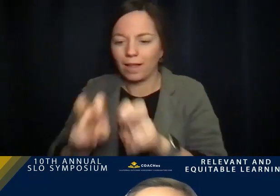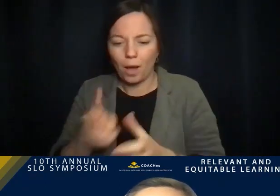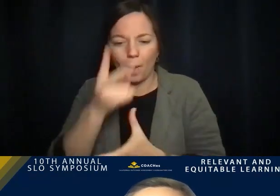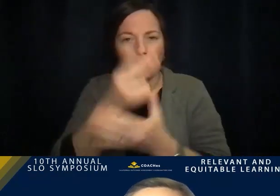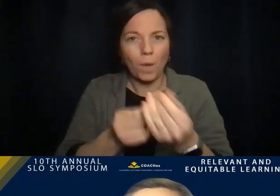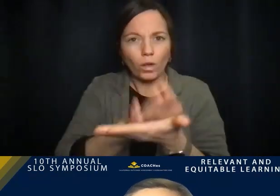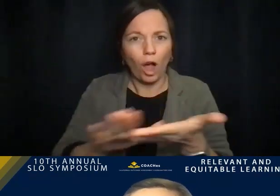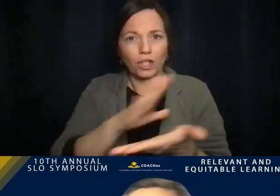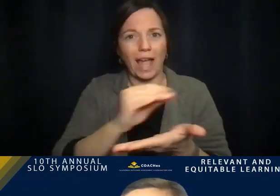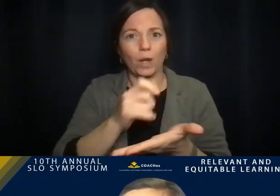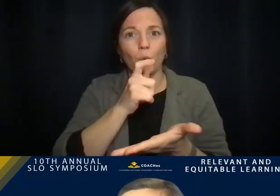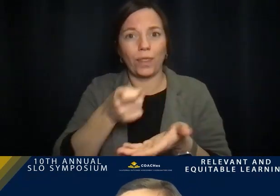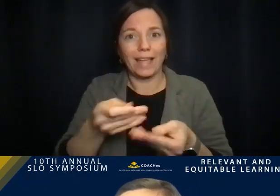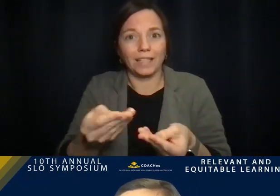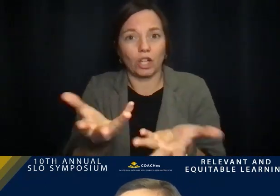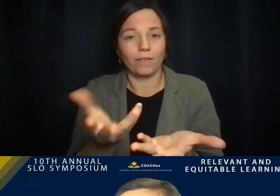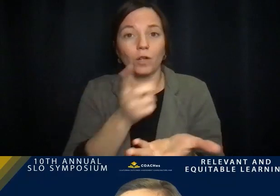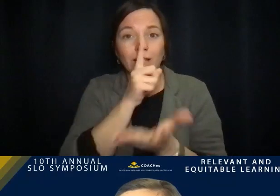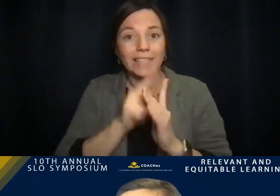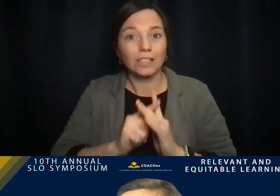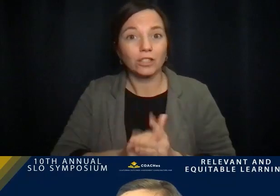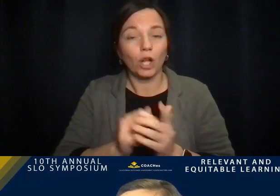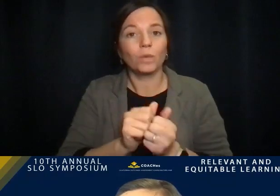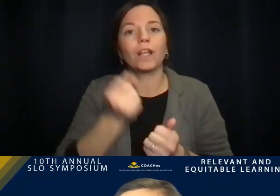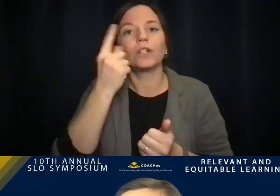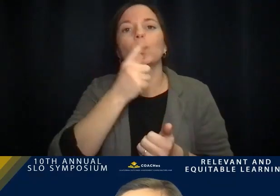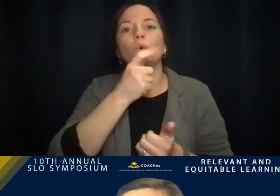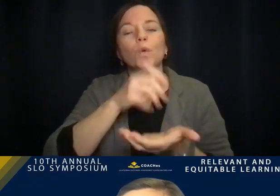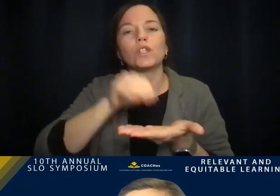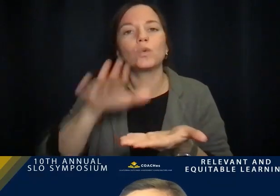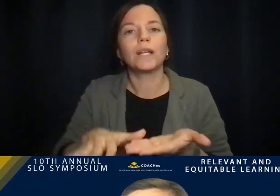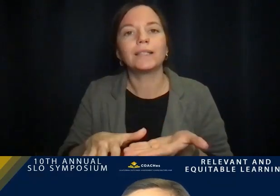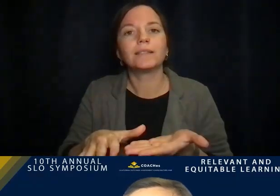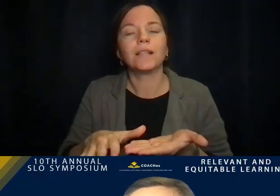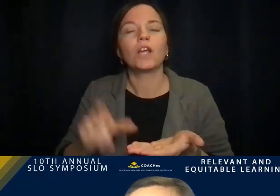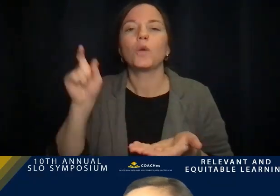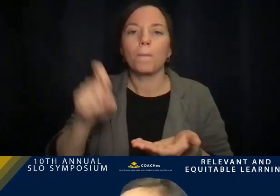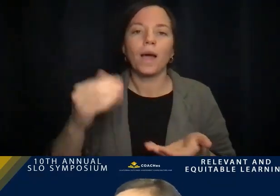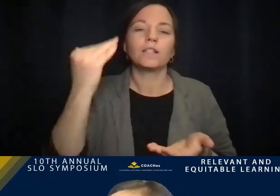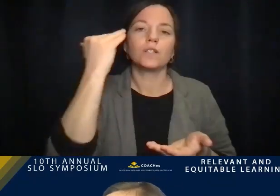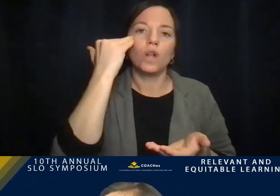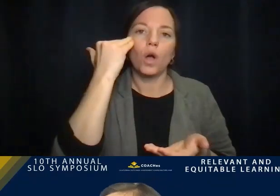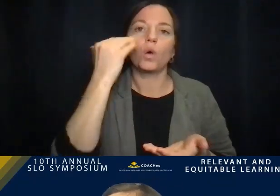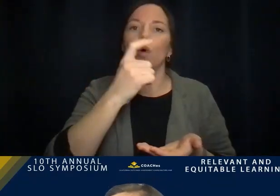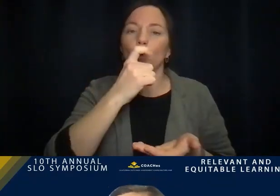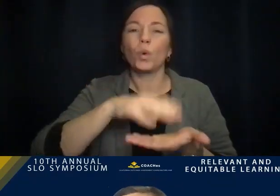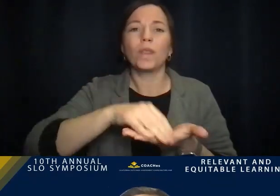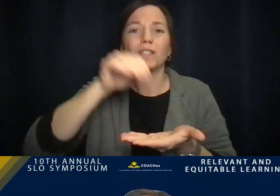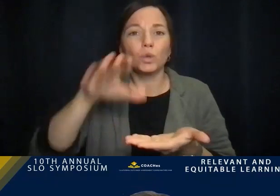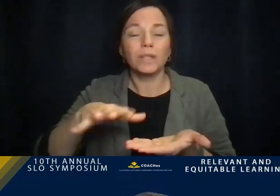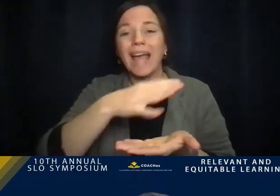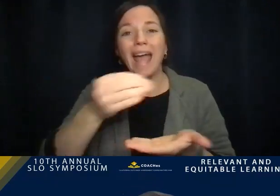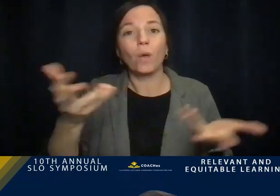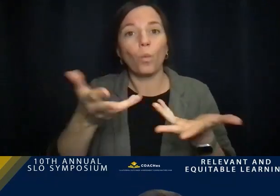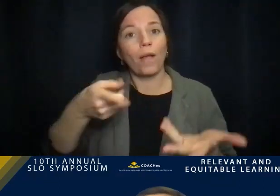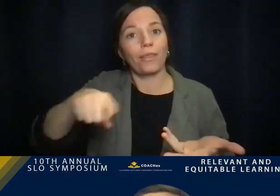are? And it starts with understanding who your students are. It starts with understanding your student needs, as